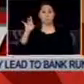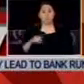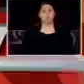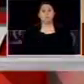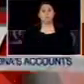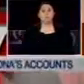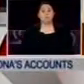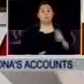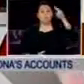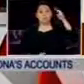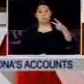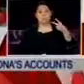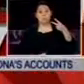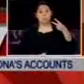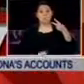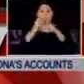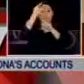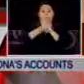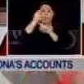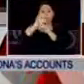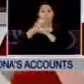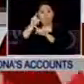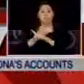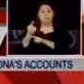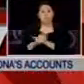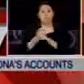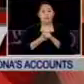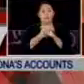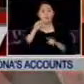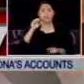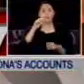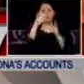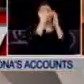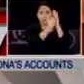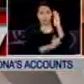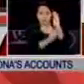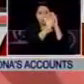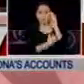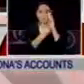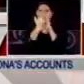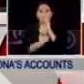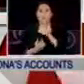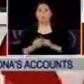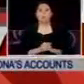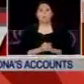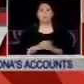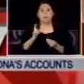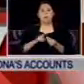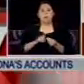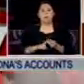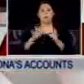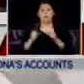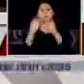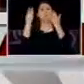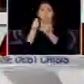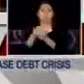of opening to January 2012 of the bank accounts under the name Renato Corona, which won 1 million pesos in the PS Bank